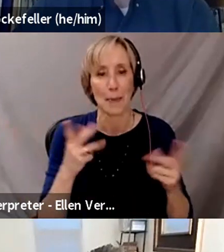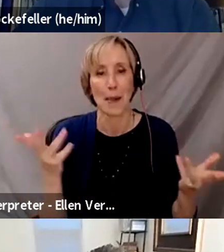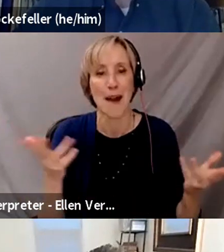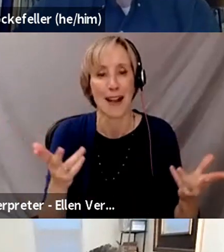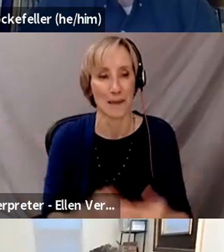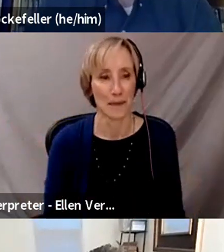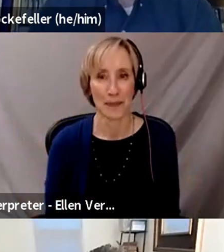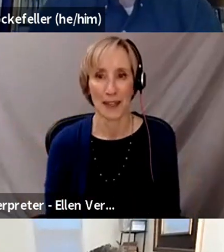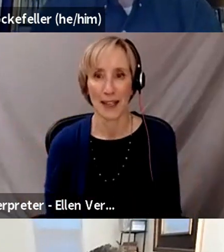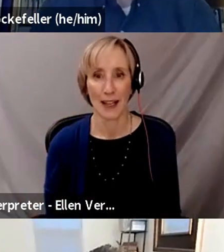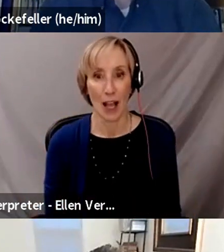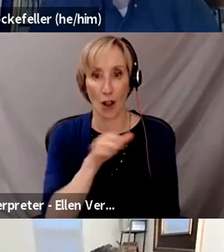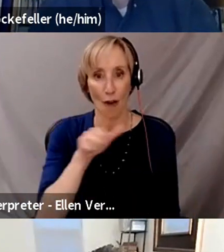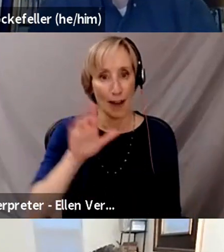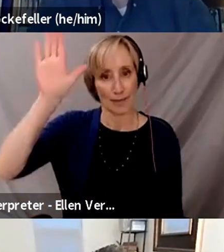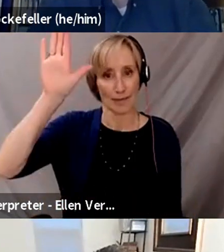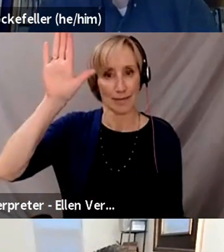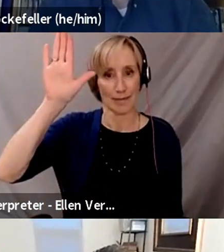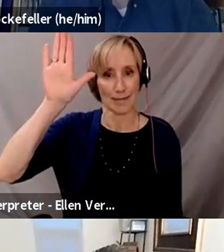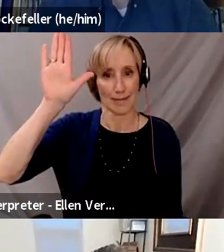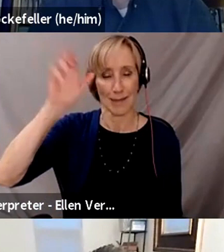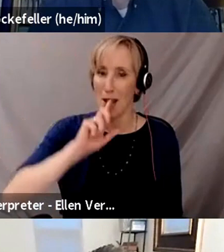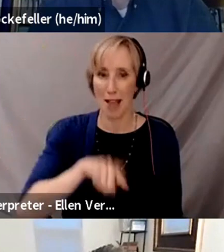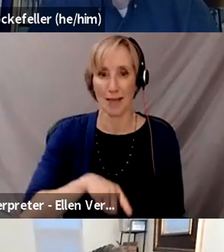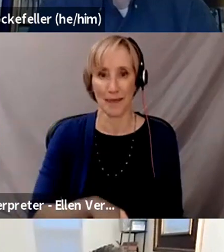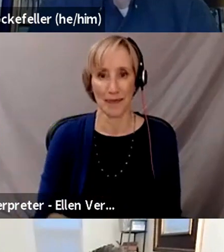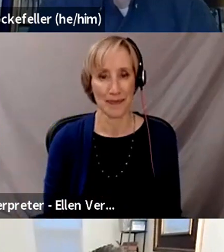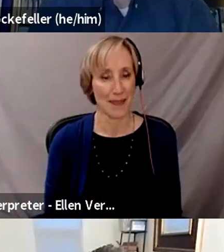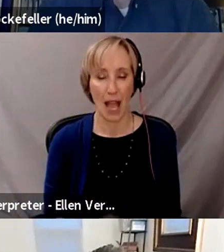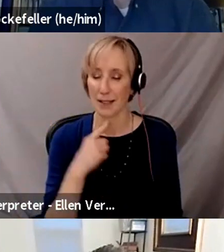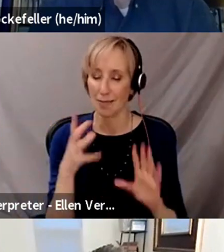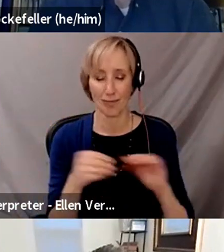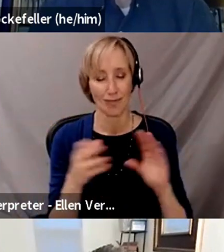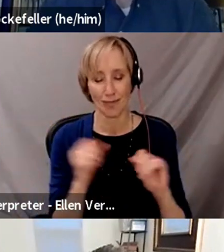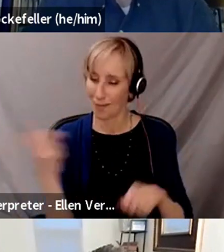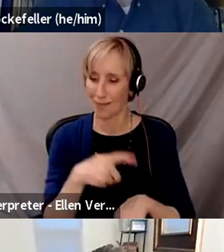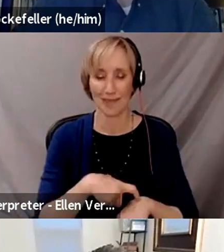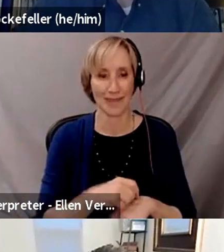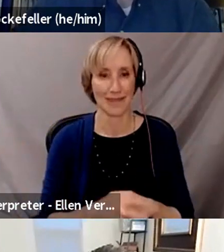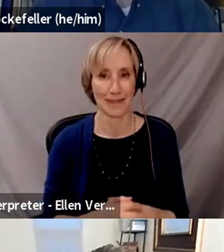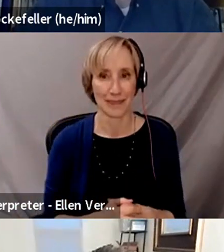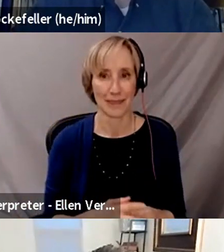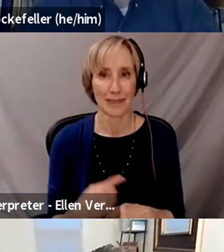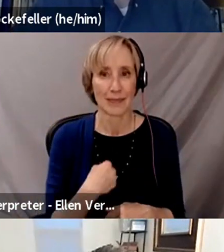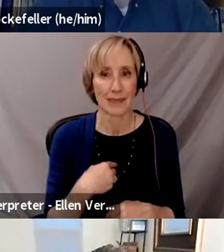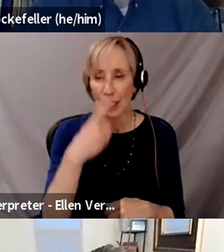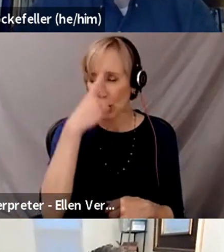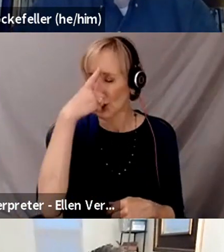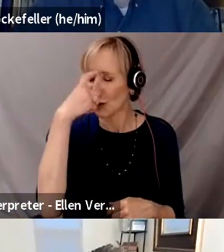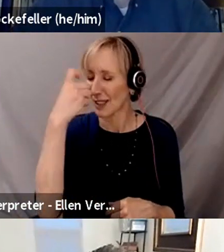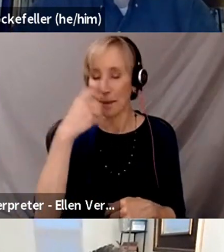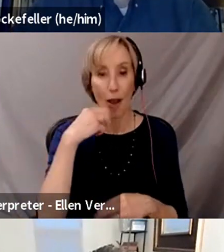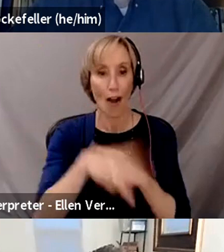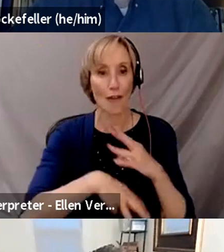Oh, if I could answer this, Please. I say this all the time that like I just dream of a